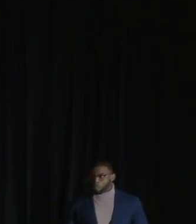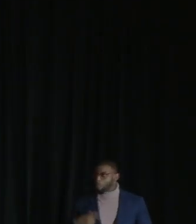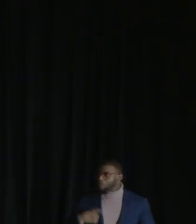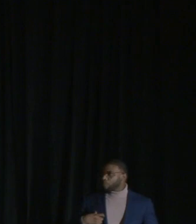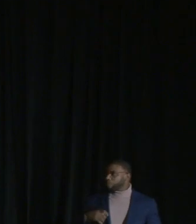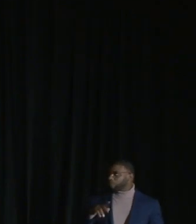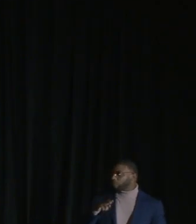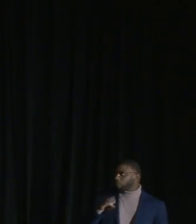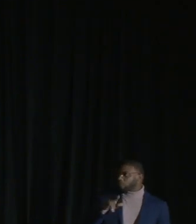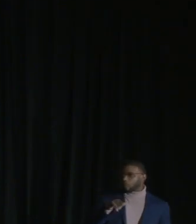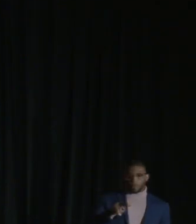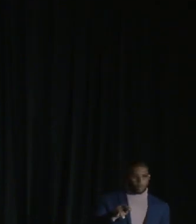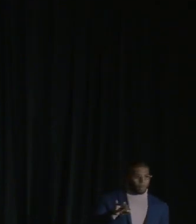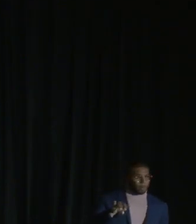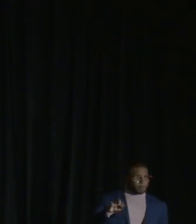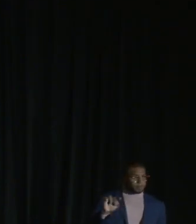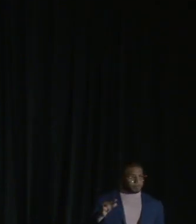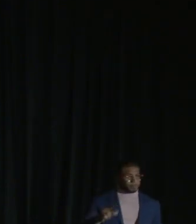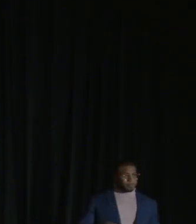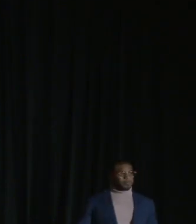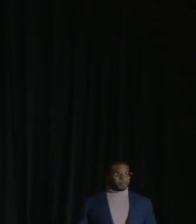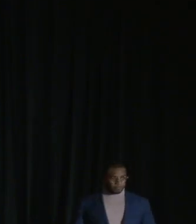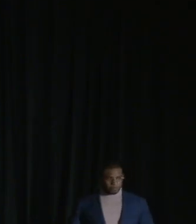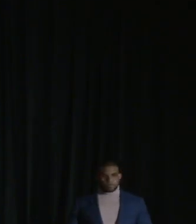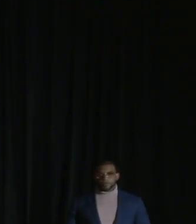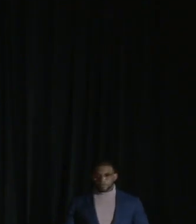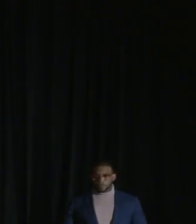Delegate Kaylin Young.